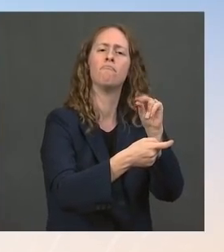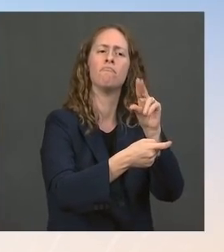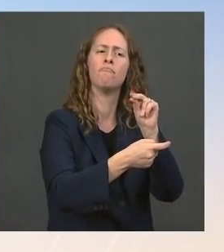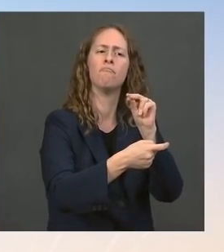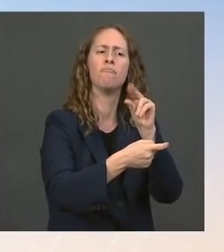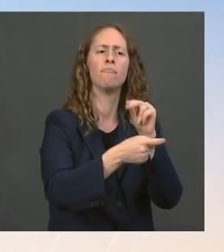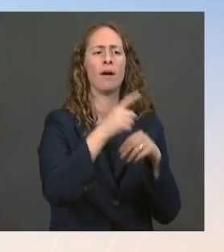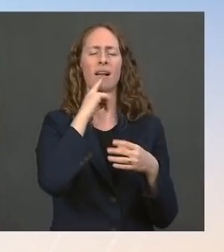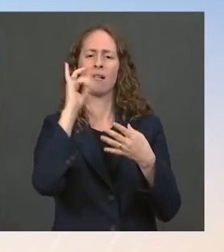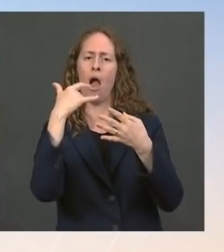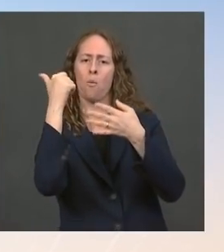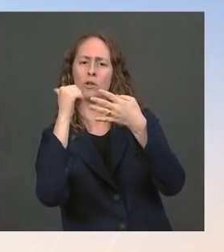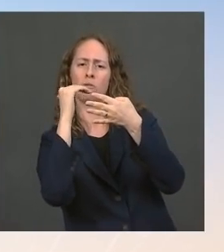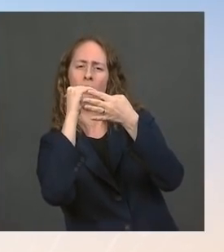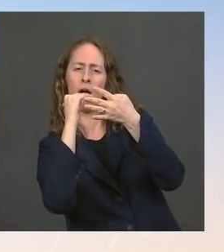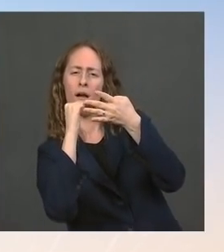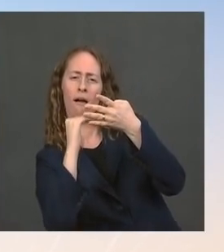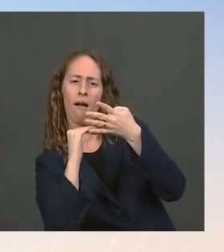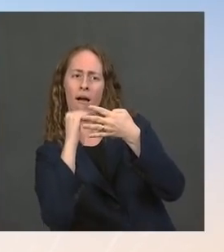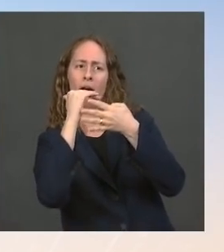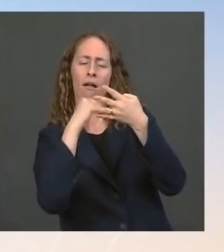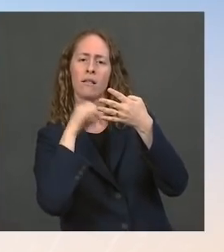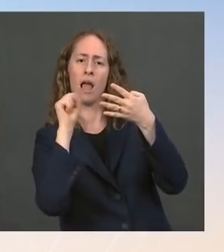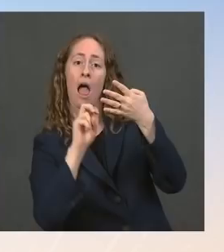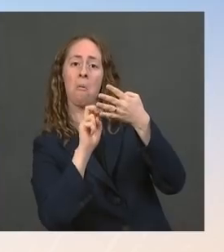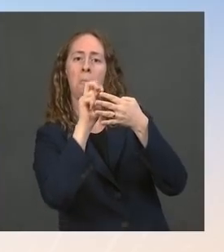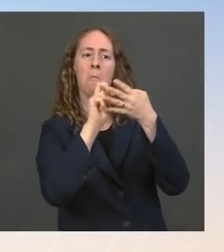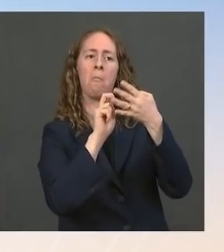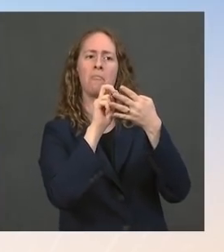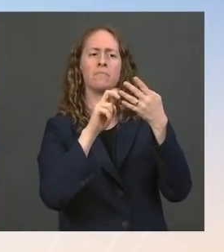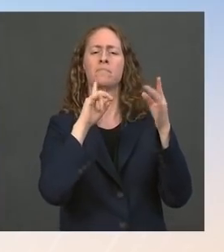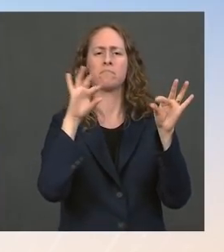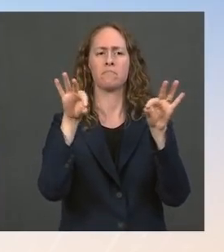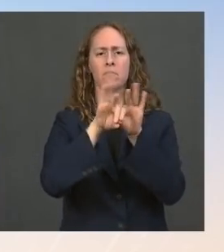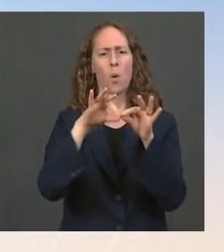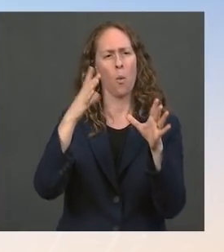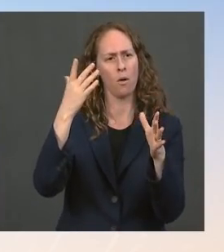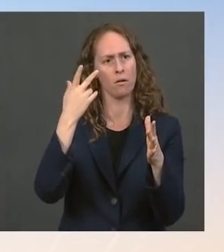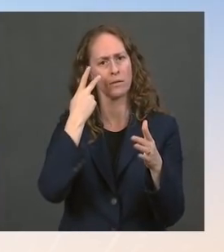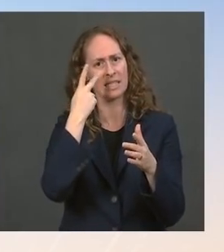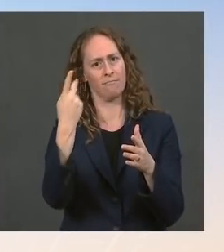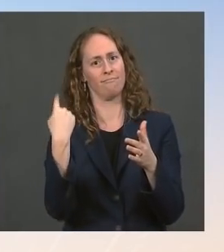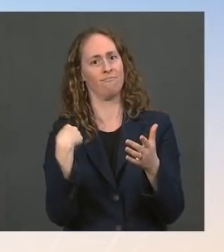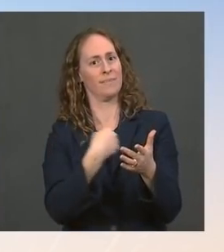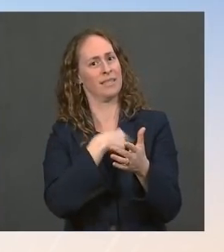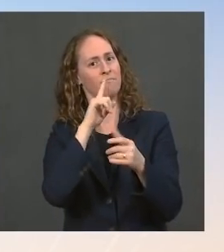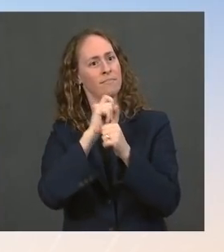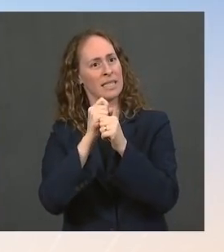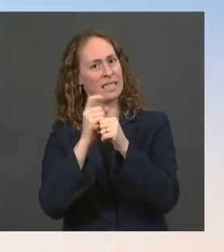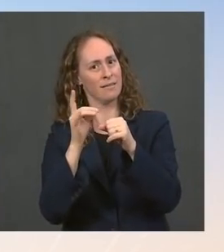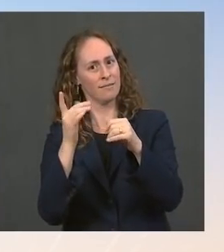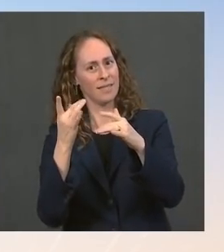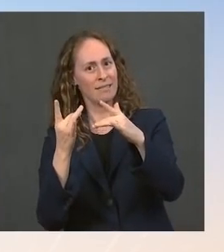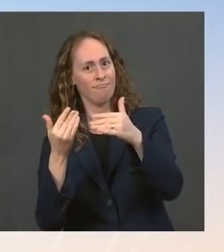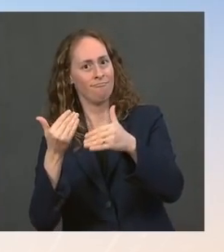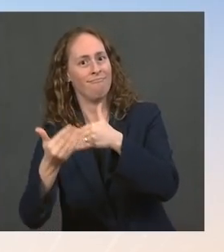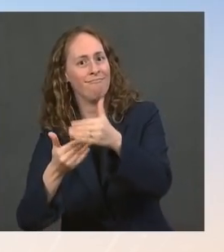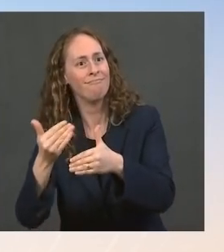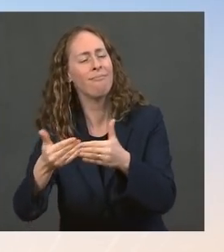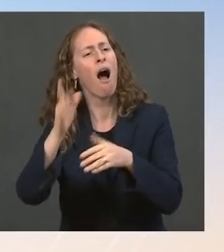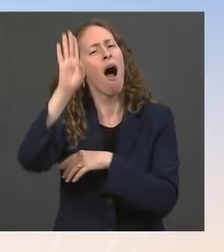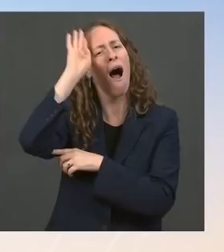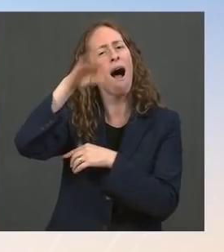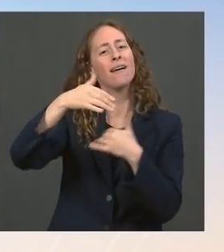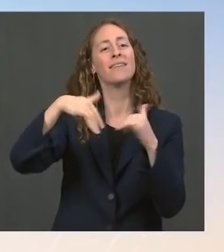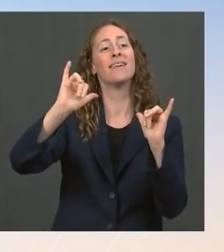range of options. It's an important step forward, a sign of progress. But there's no question there's a lot of work ahead that will proceed over the rest of the day and the